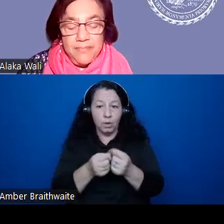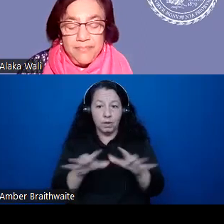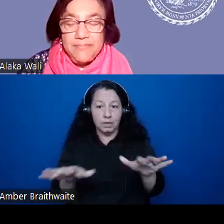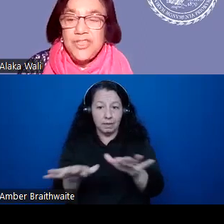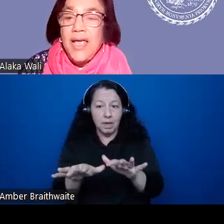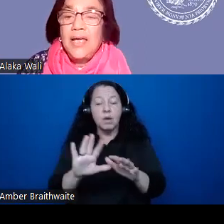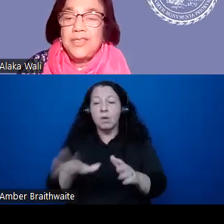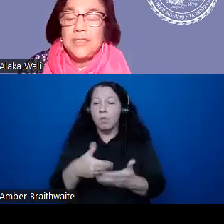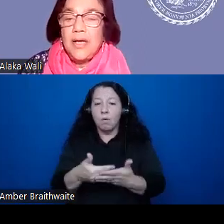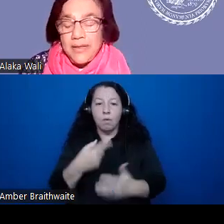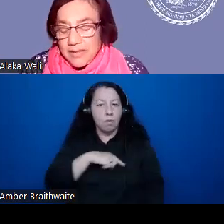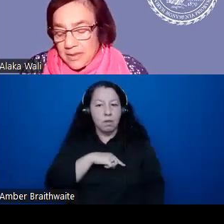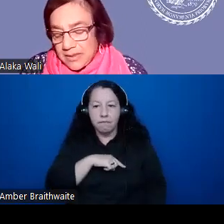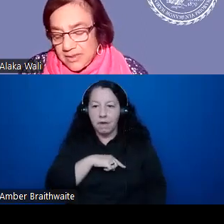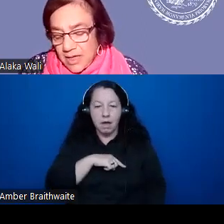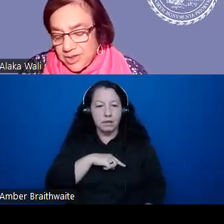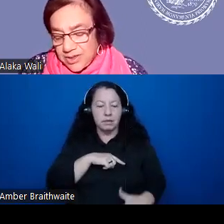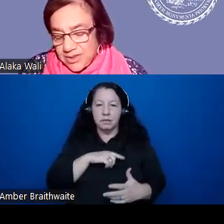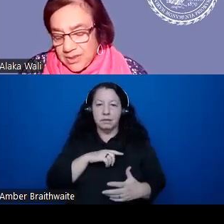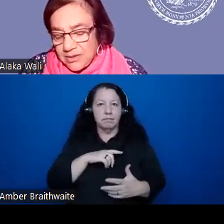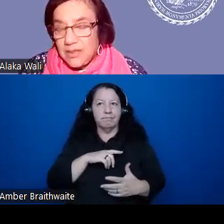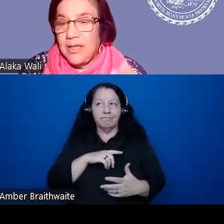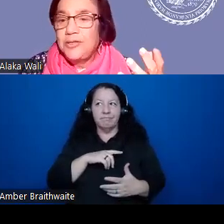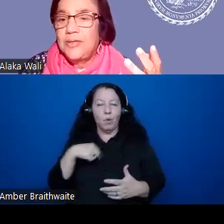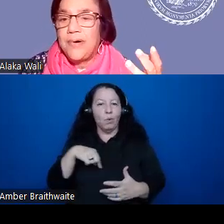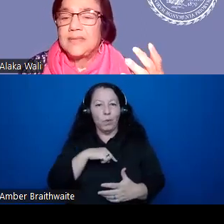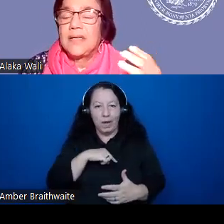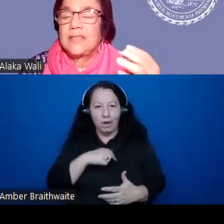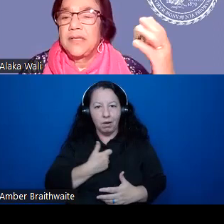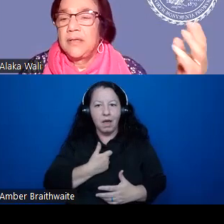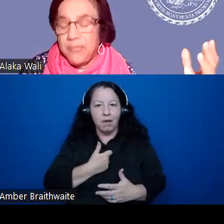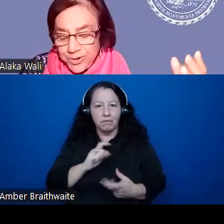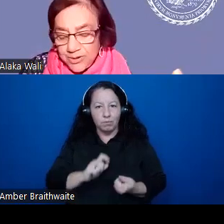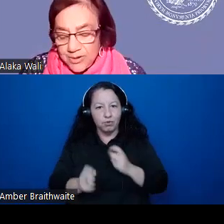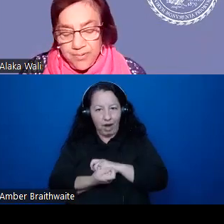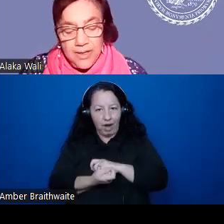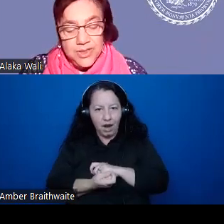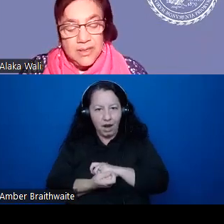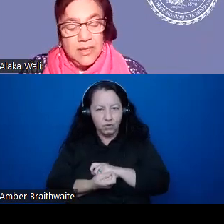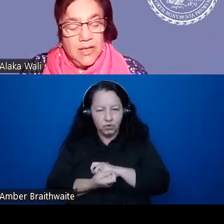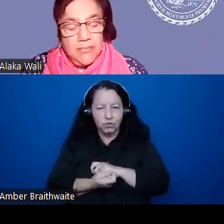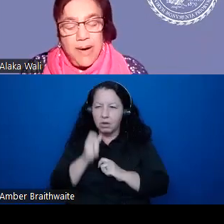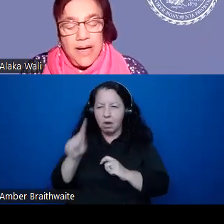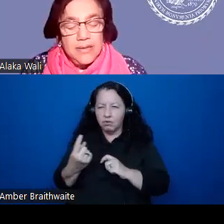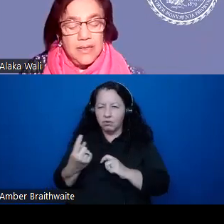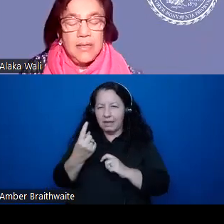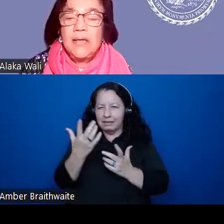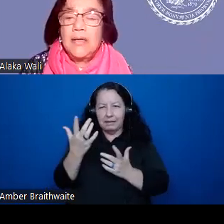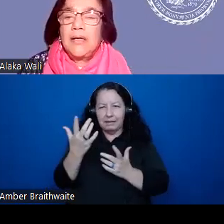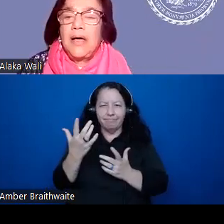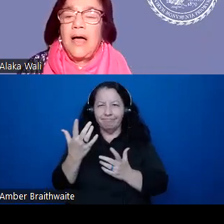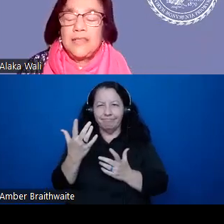were changed. I think it's not just an intellectual process, but an emotional project by